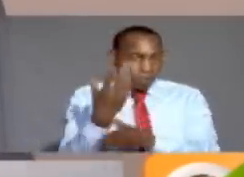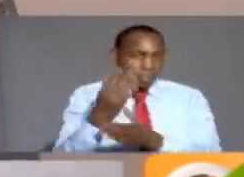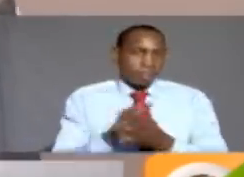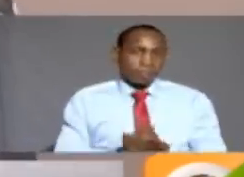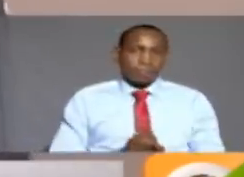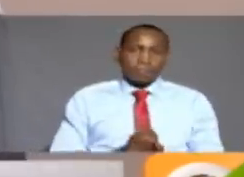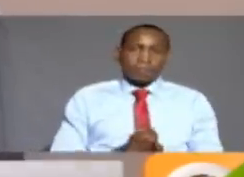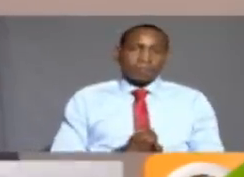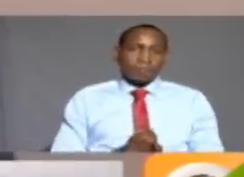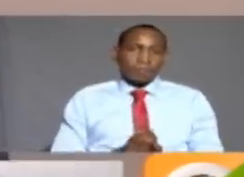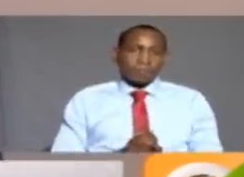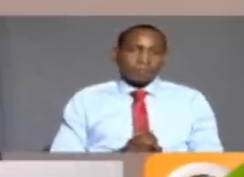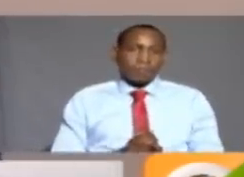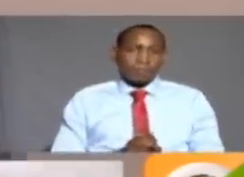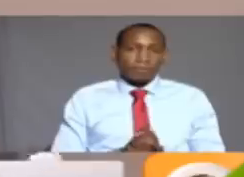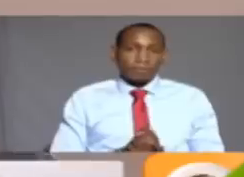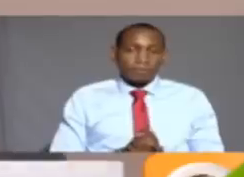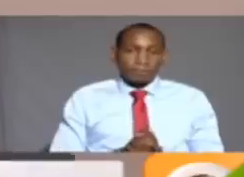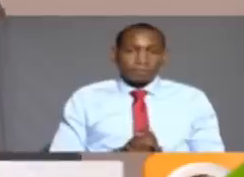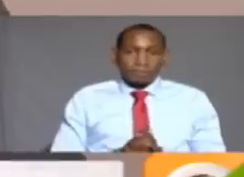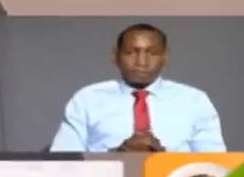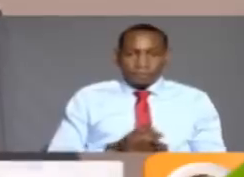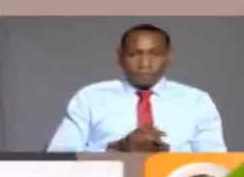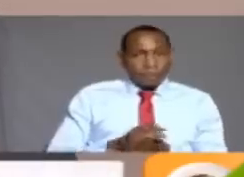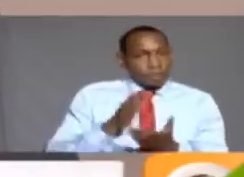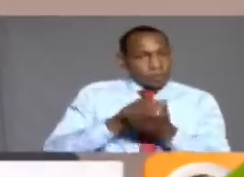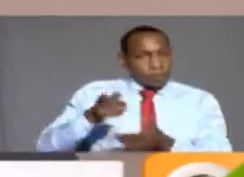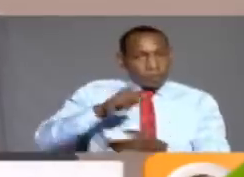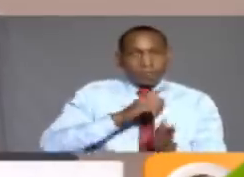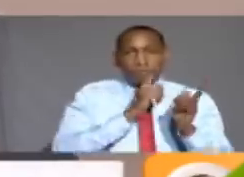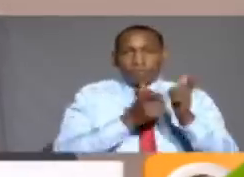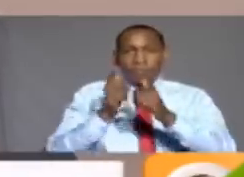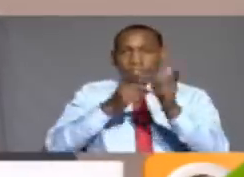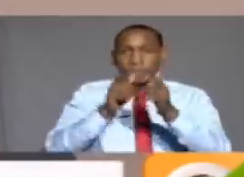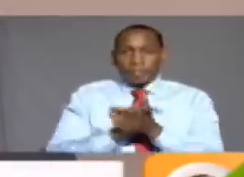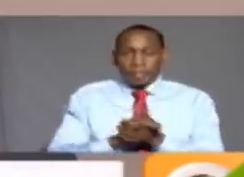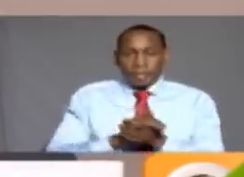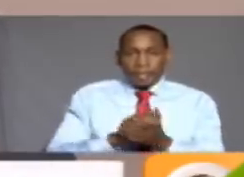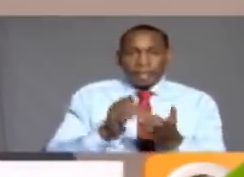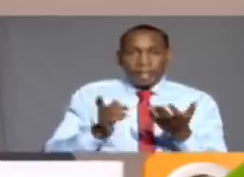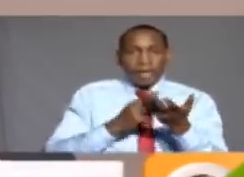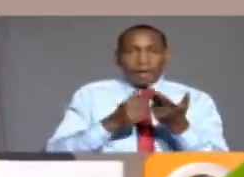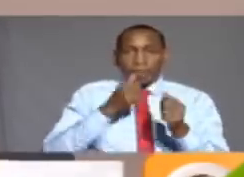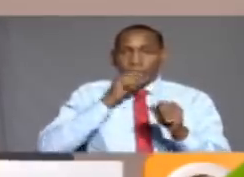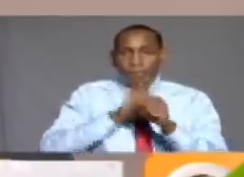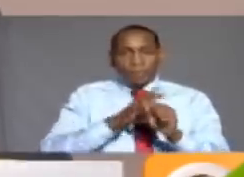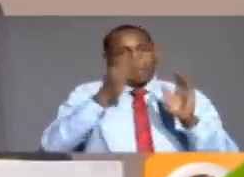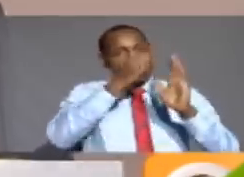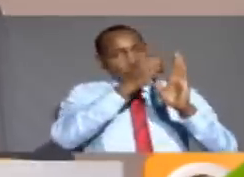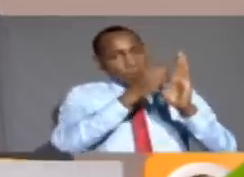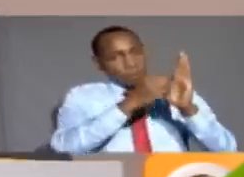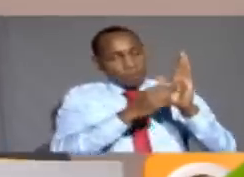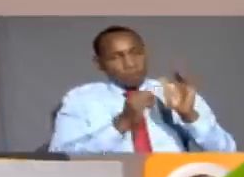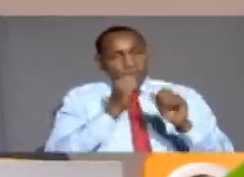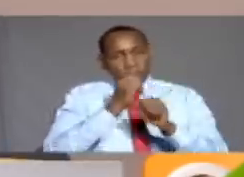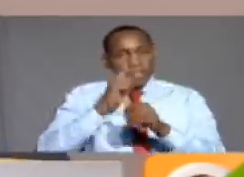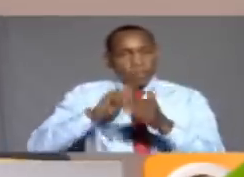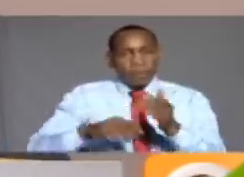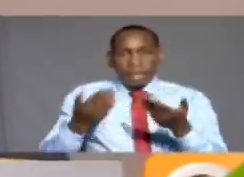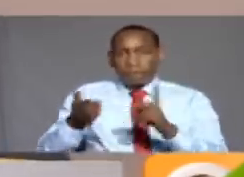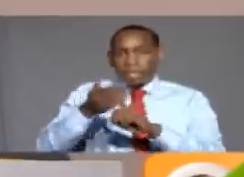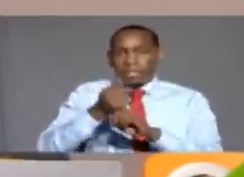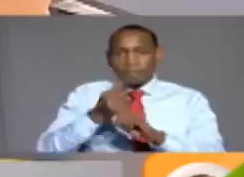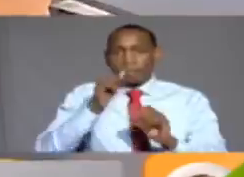And you know, when we went around, ask yourself, how many promises did we make? What are we doing about those